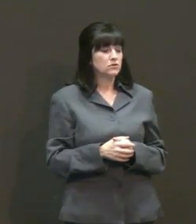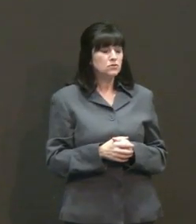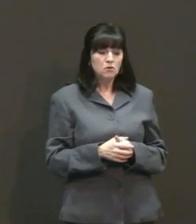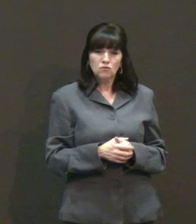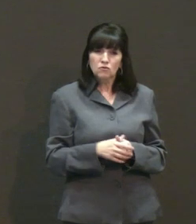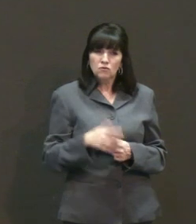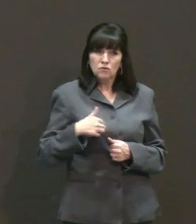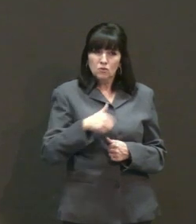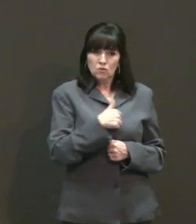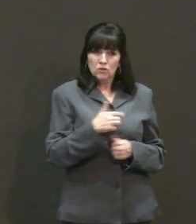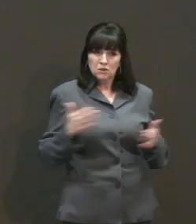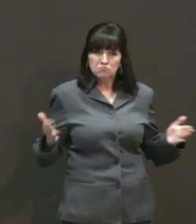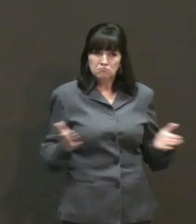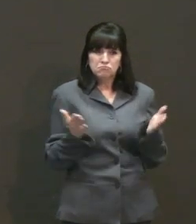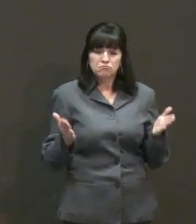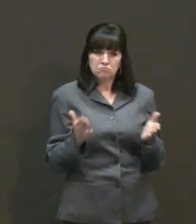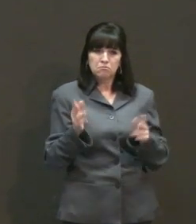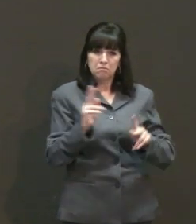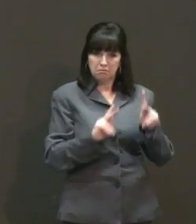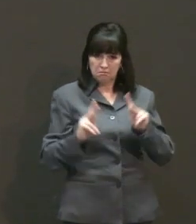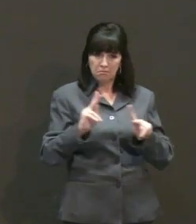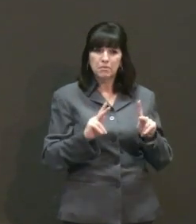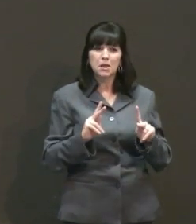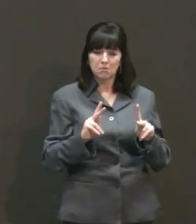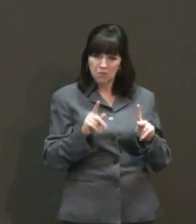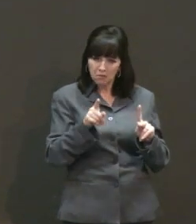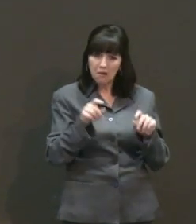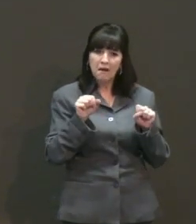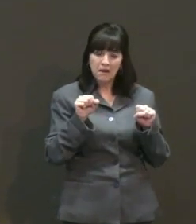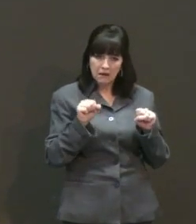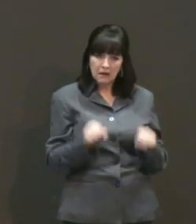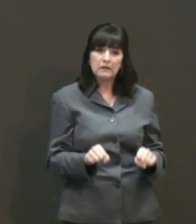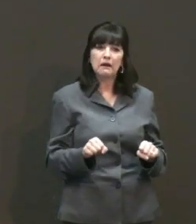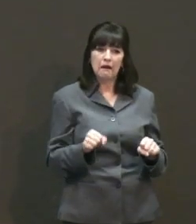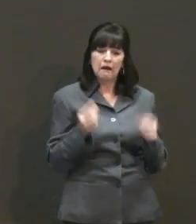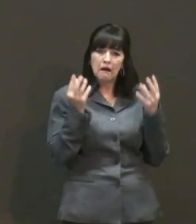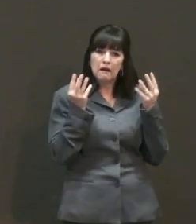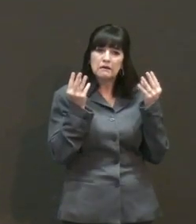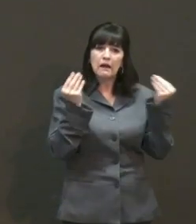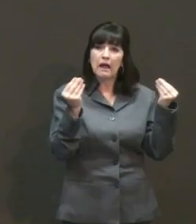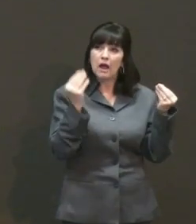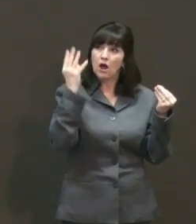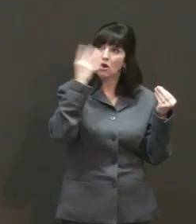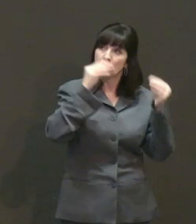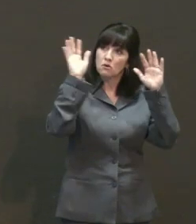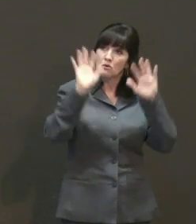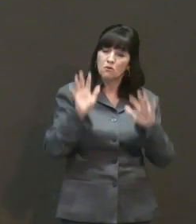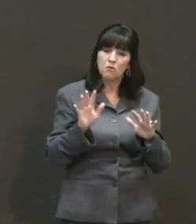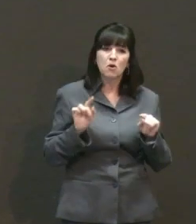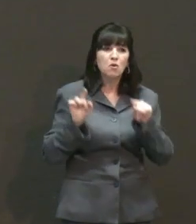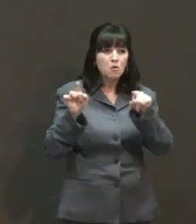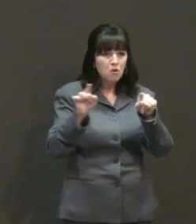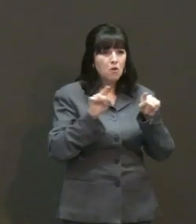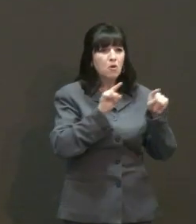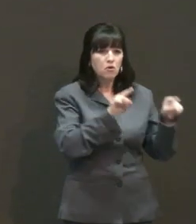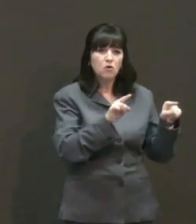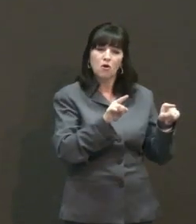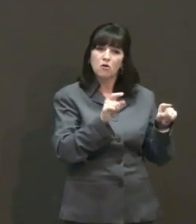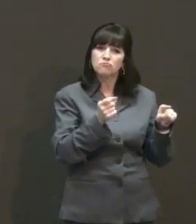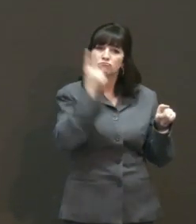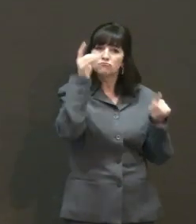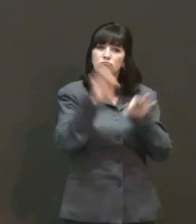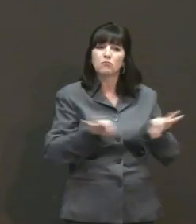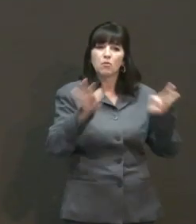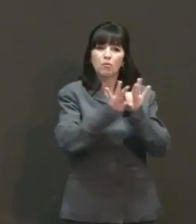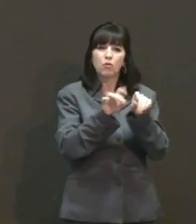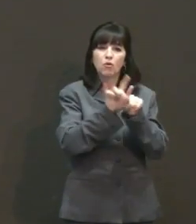actually, unless it's creating a problem with social distancing. And knowing the Battery Park as I do, that could be